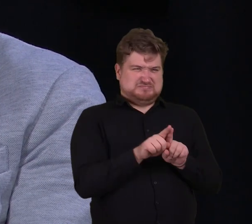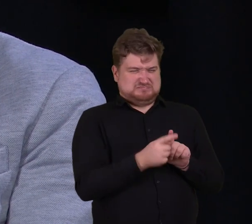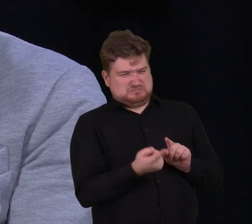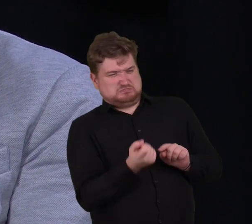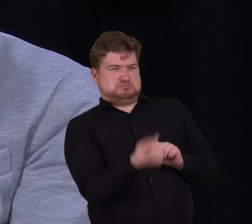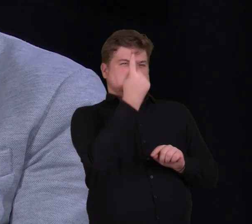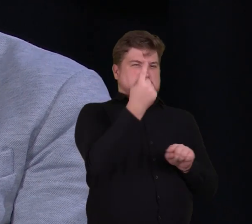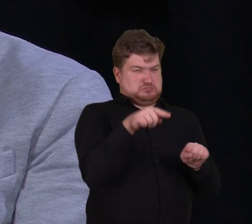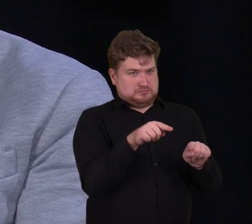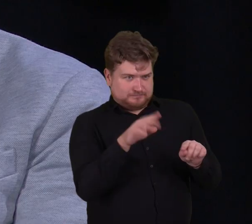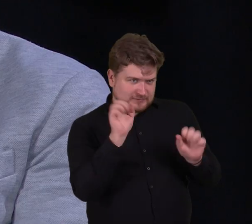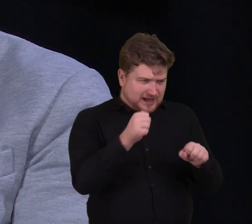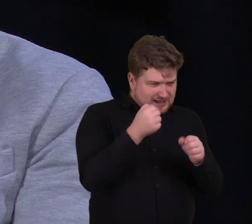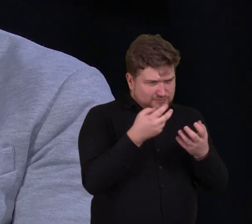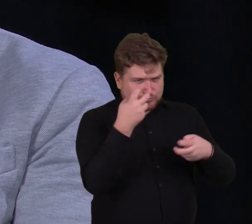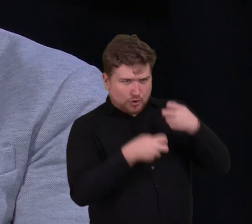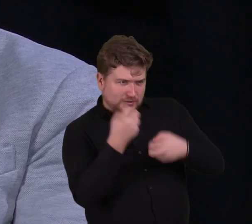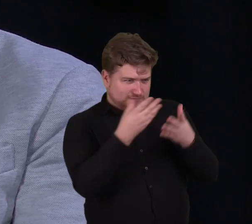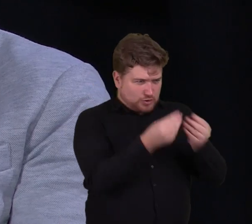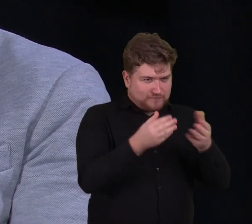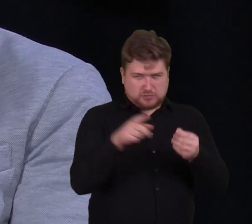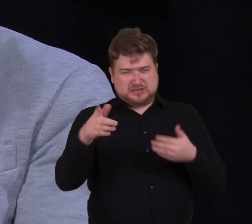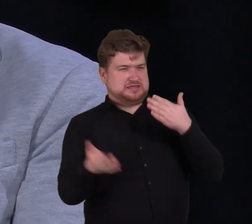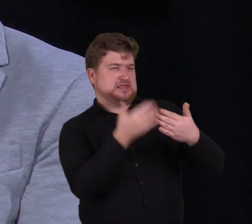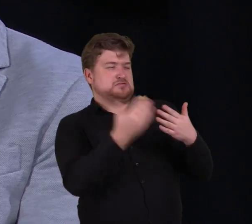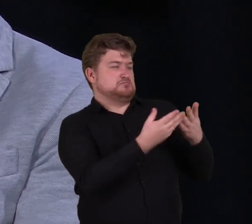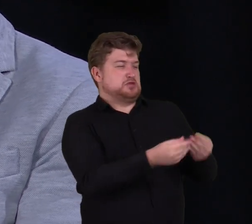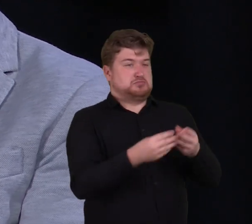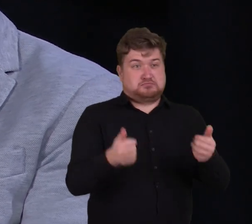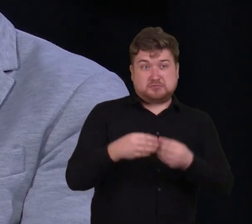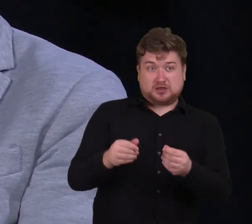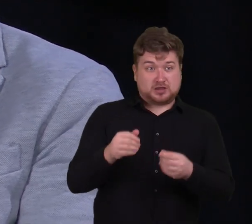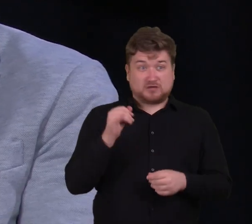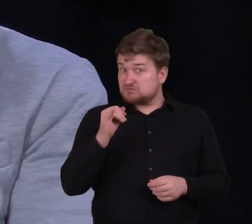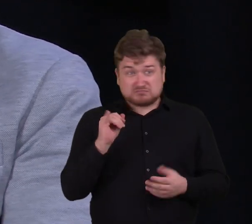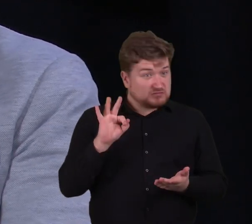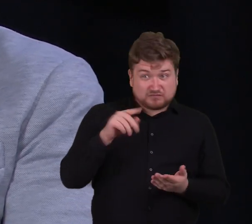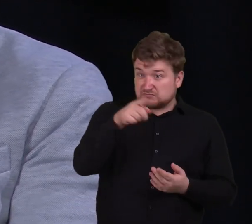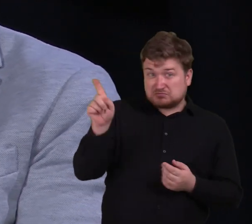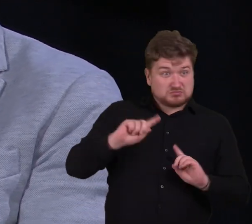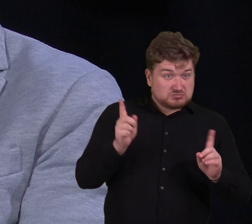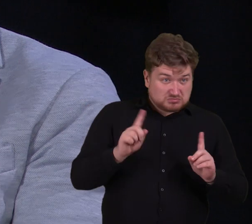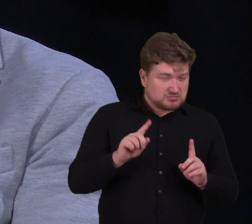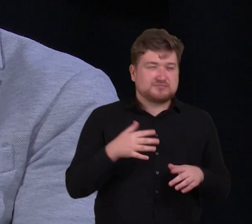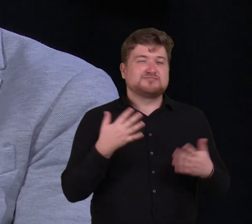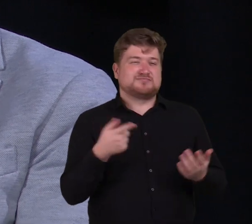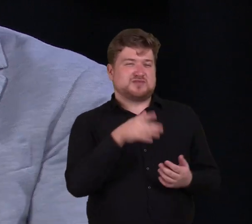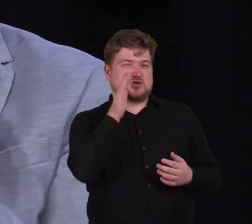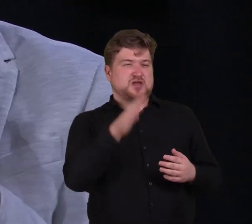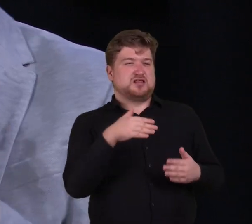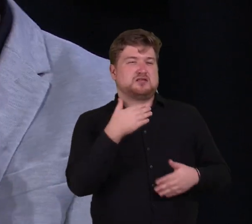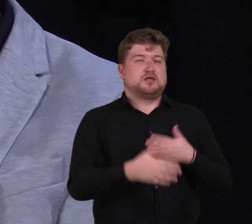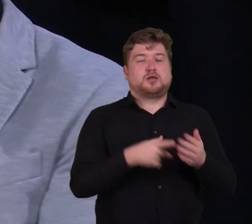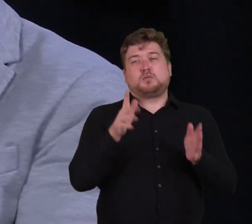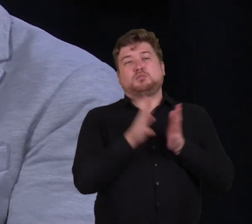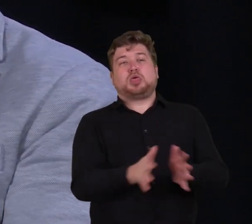it's only phrase actually that you would like to do something with climate adaptation. Okay. But what concretely you have to do in